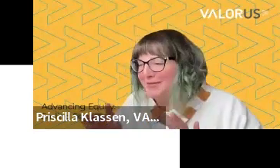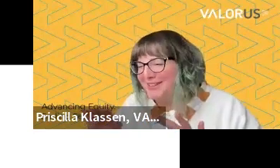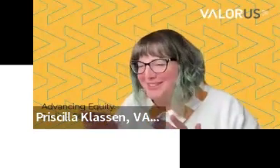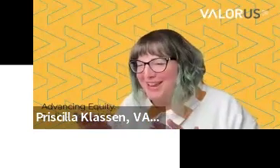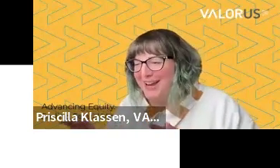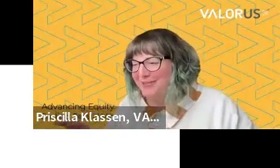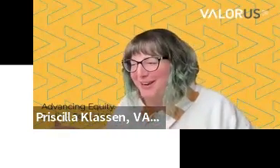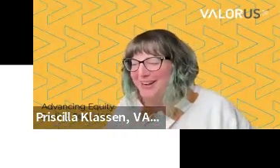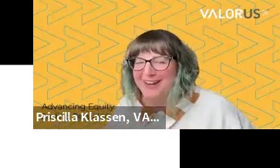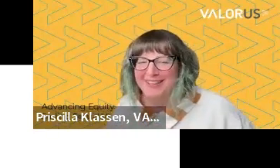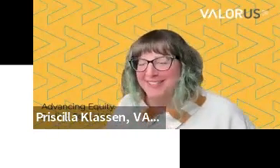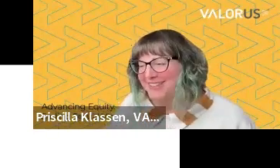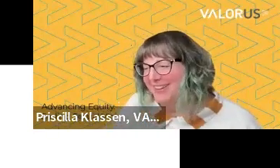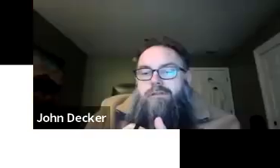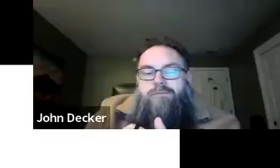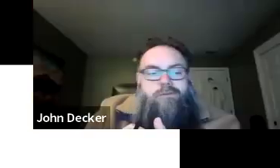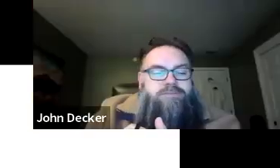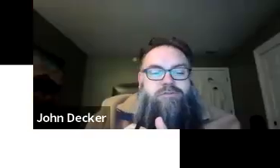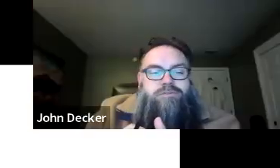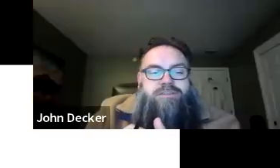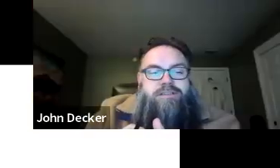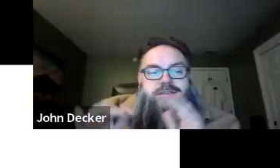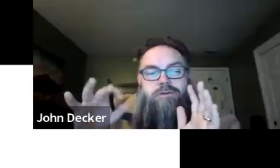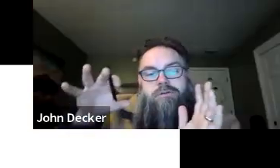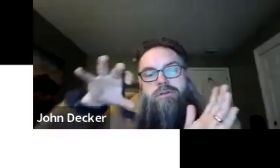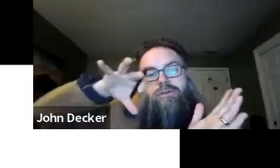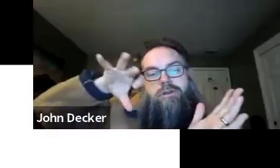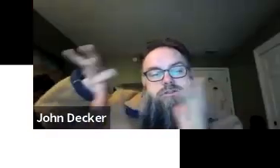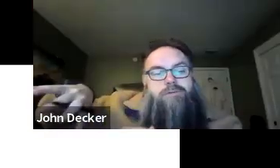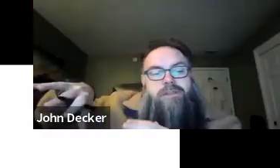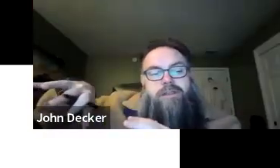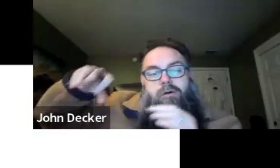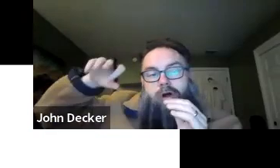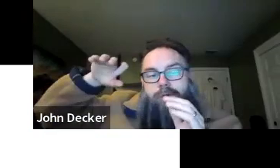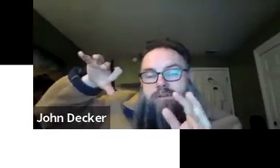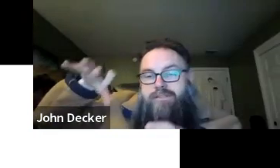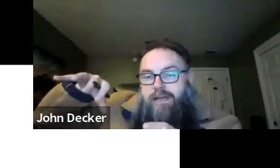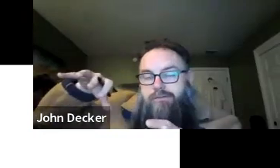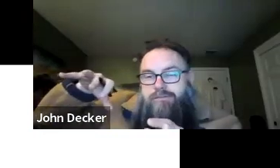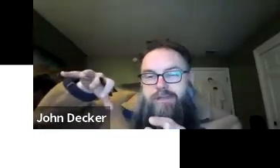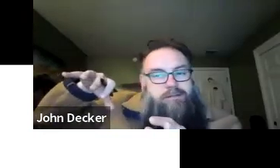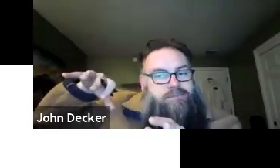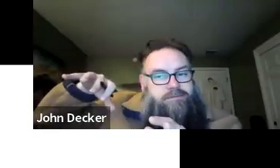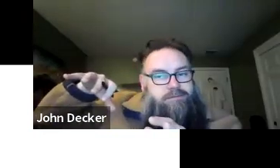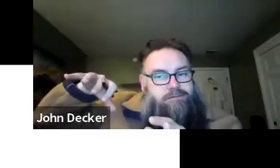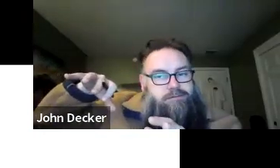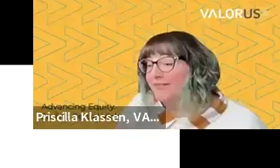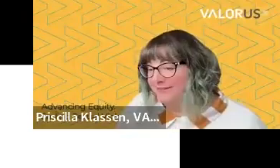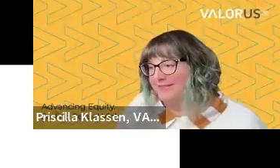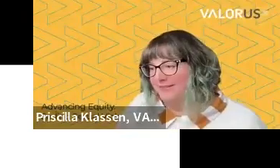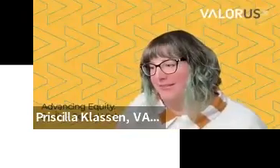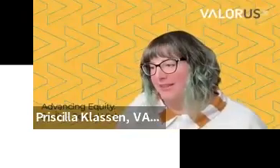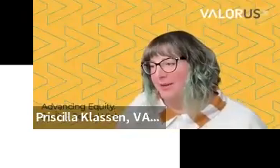but I'll type it in the chat after I get out of this. For Elizabeth or Priscilla, so you're gonna drop it in now. Are we able to download those items?